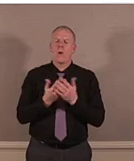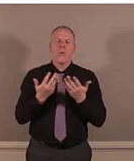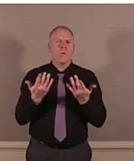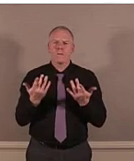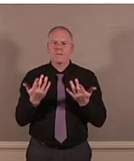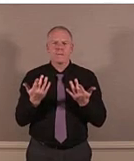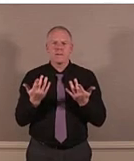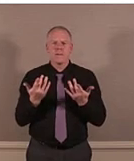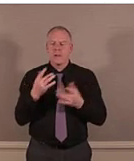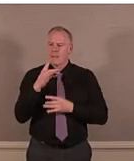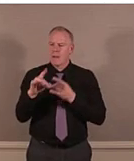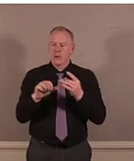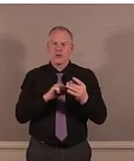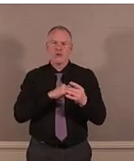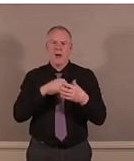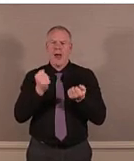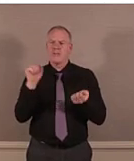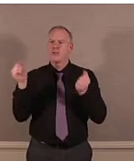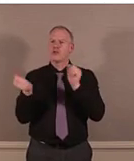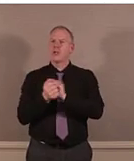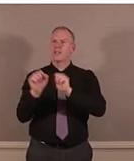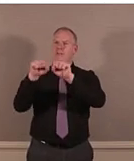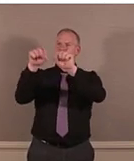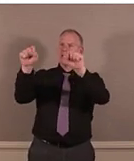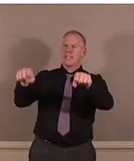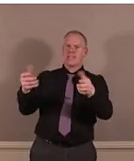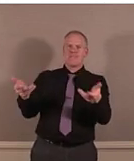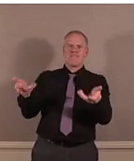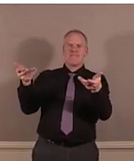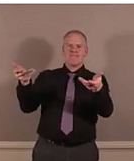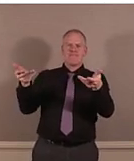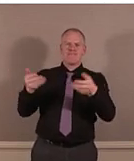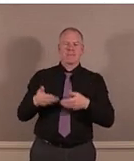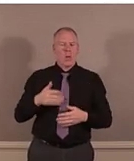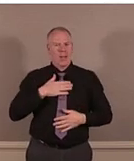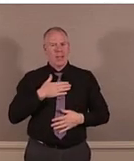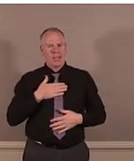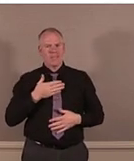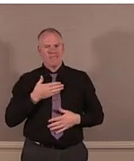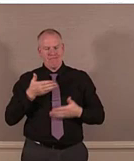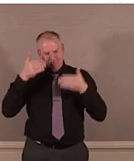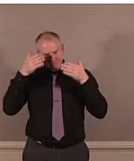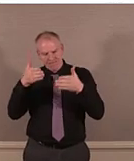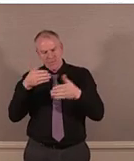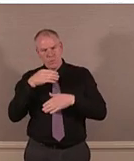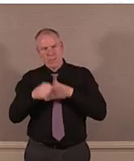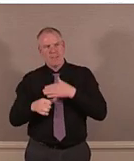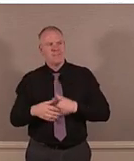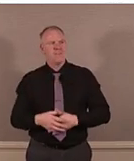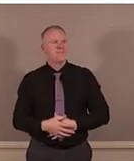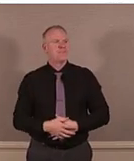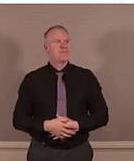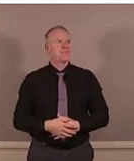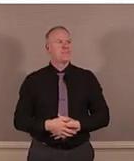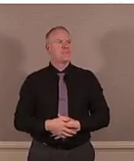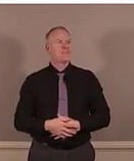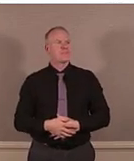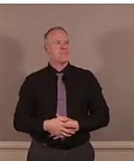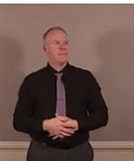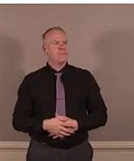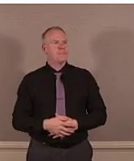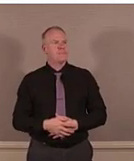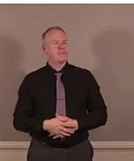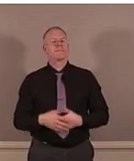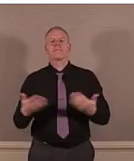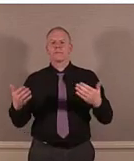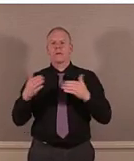are we going to ensure that there's change to the system? So that's what I would like to focus on today. Before I just go